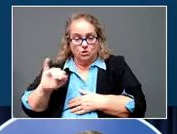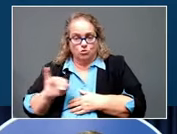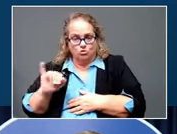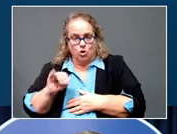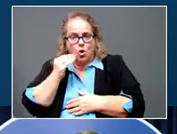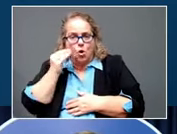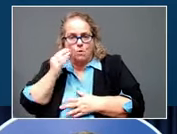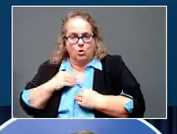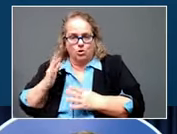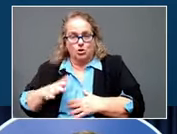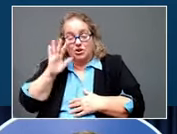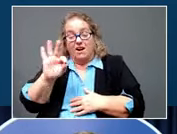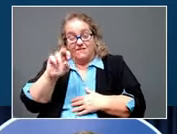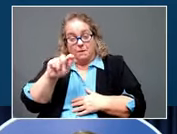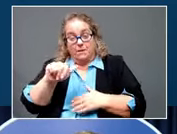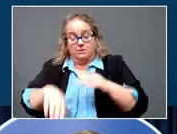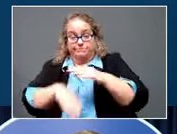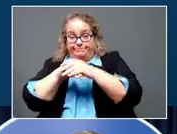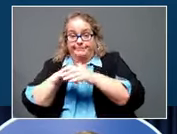limit that's going to run out pretty quickly,